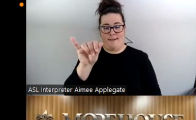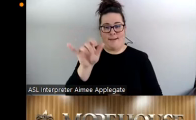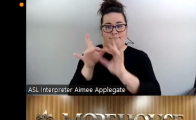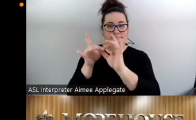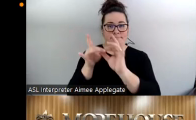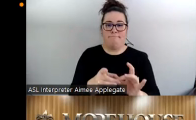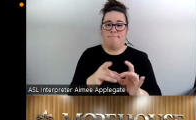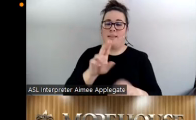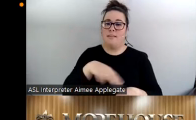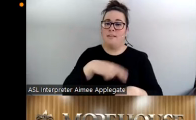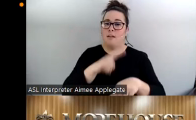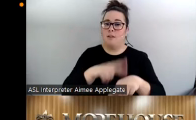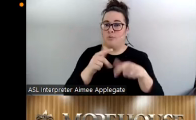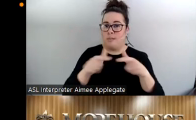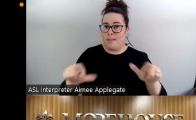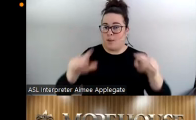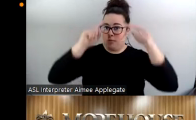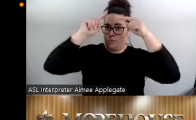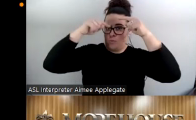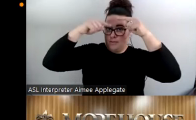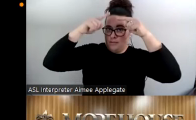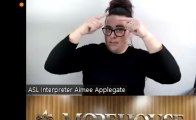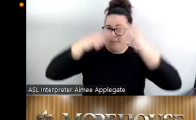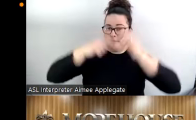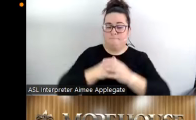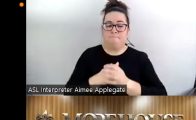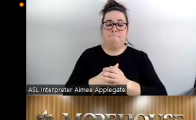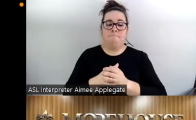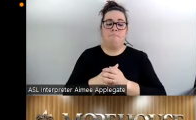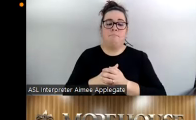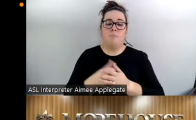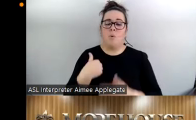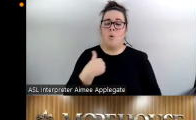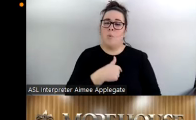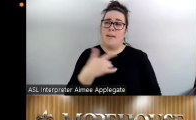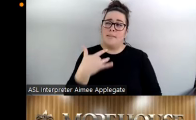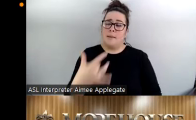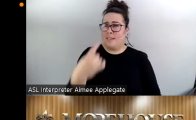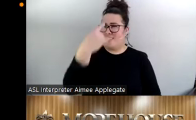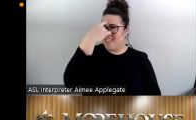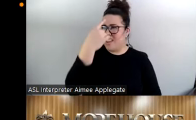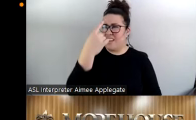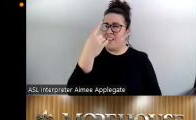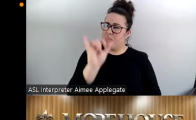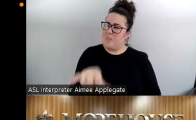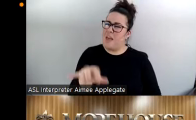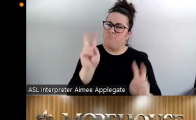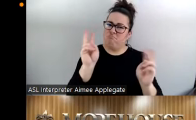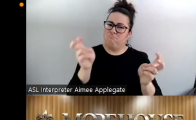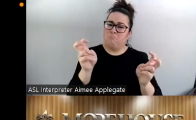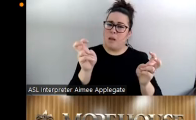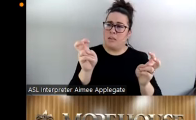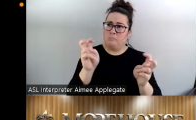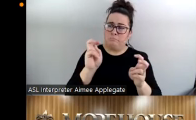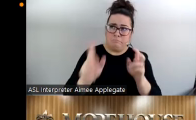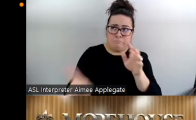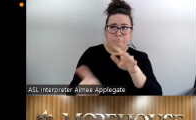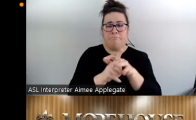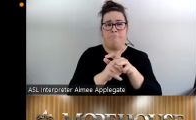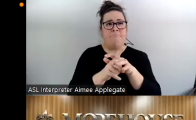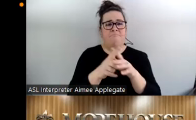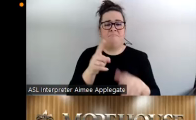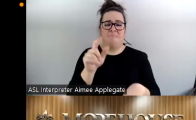kind of tend to think like these things, came up in the last, let's say, decade or 15 years. But the reality is that